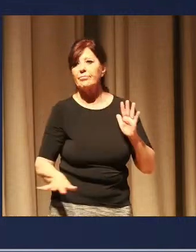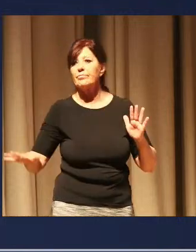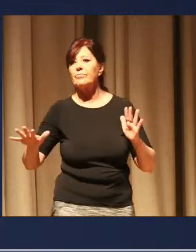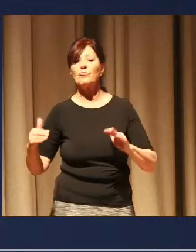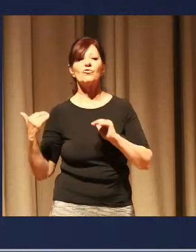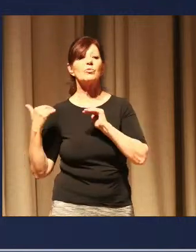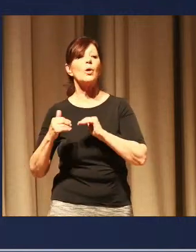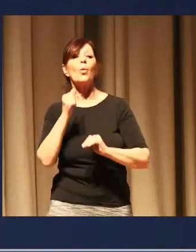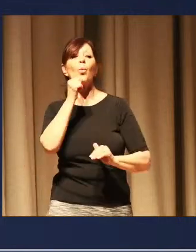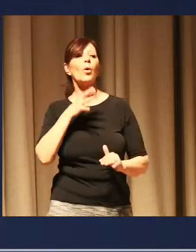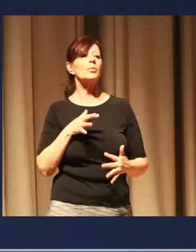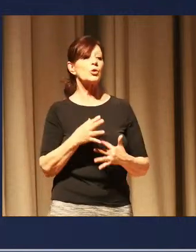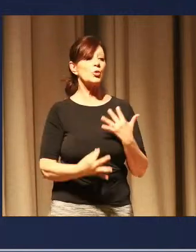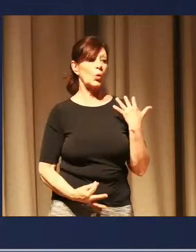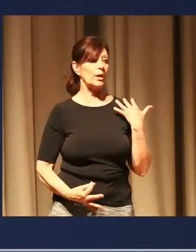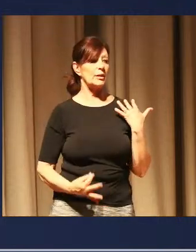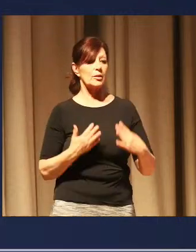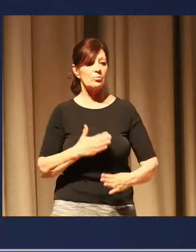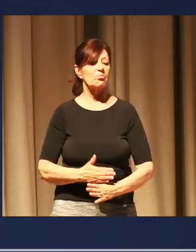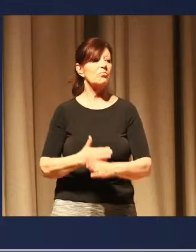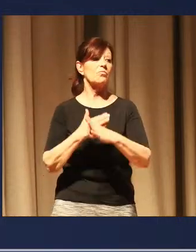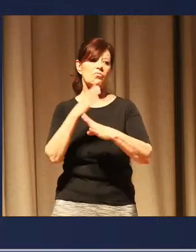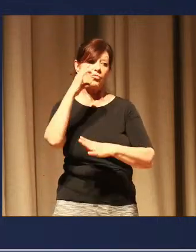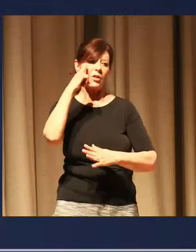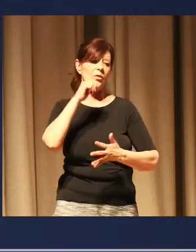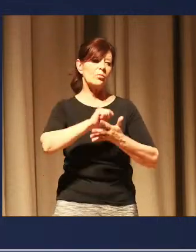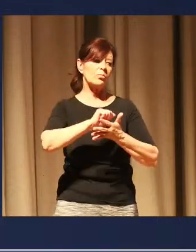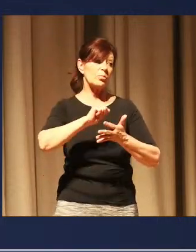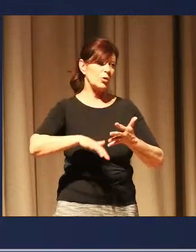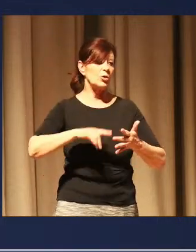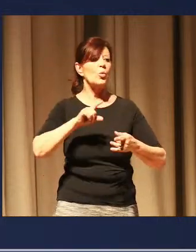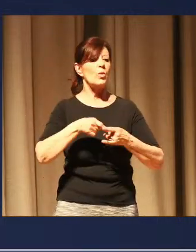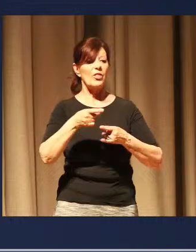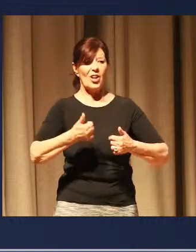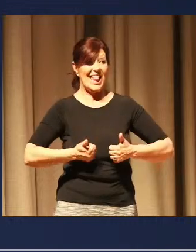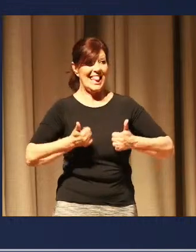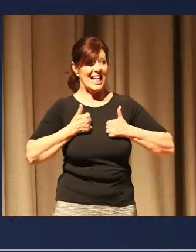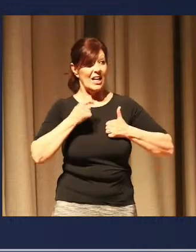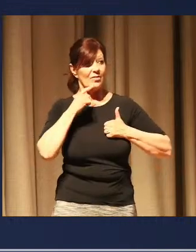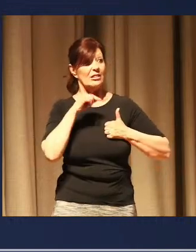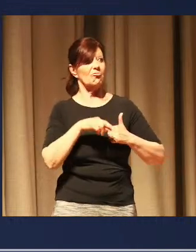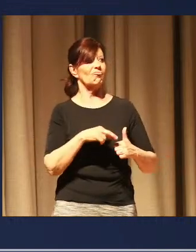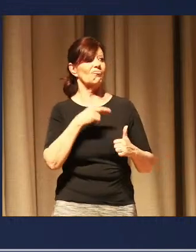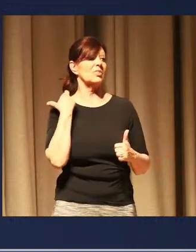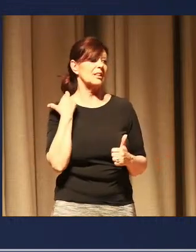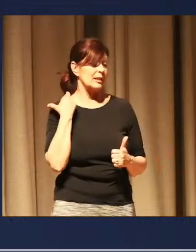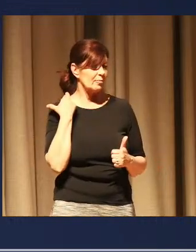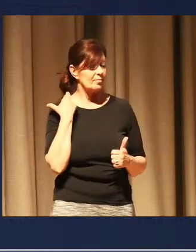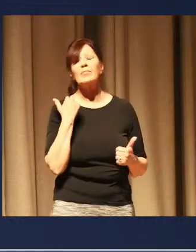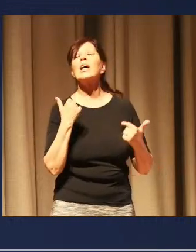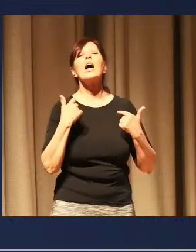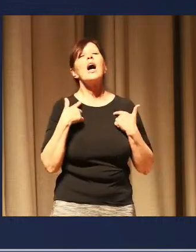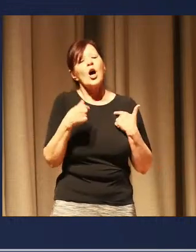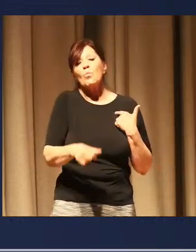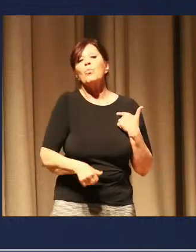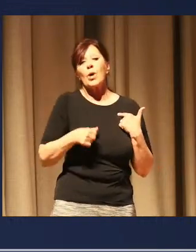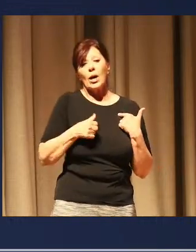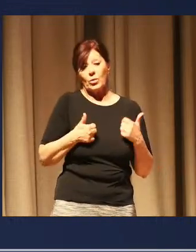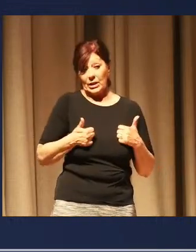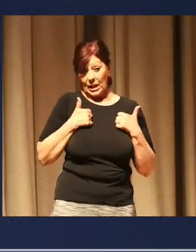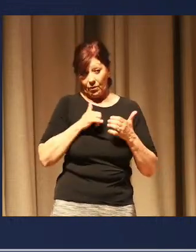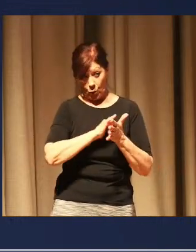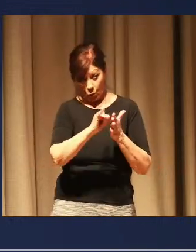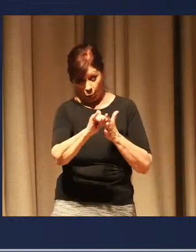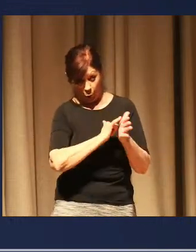woman's choice, preventing them from seeking an abortion even when their life is at risk. I am proud to live in New York,